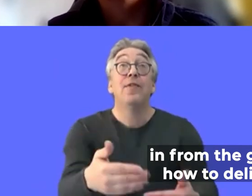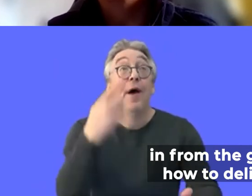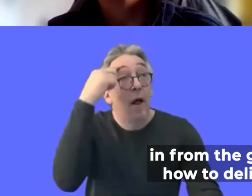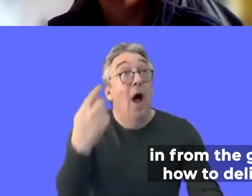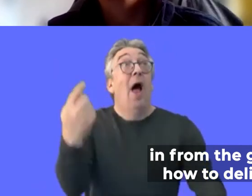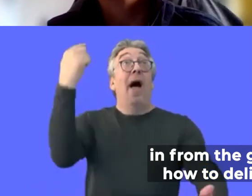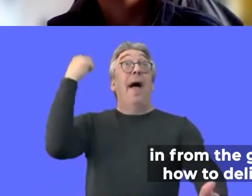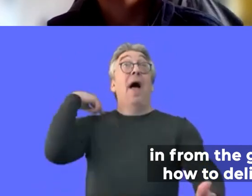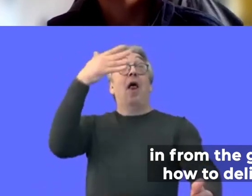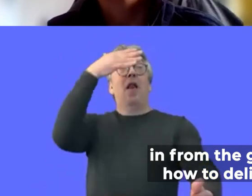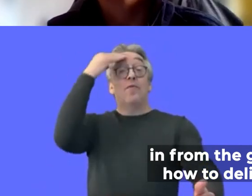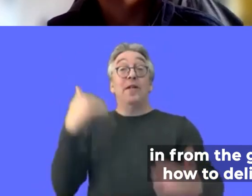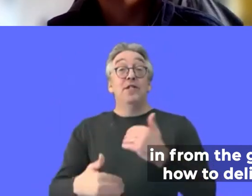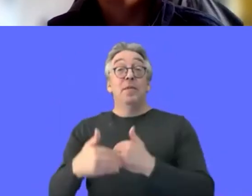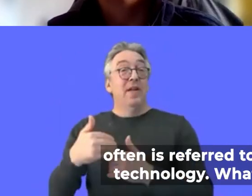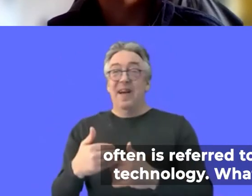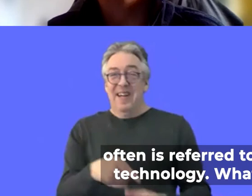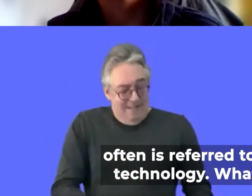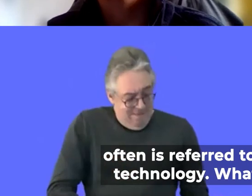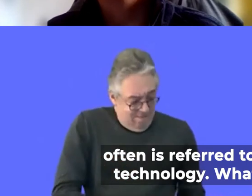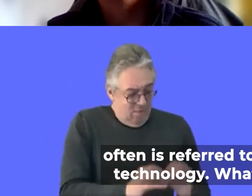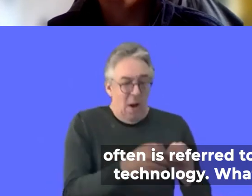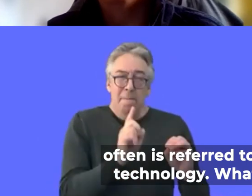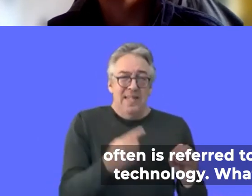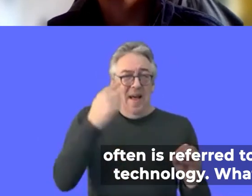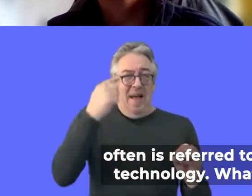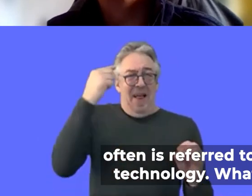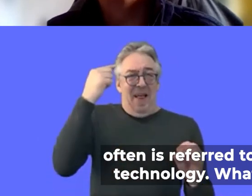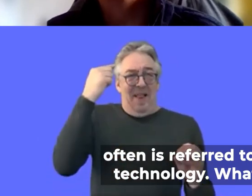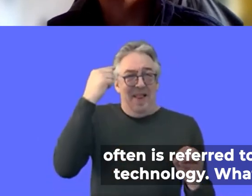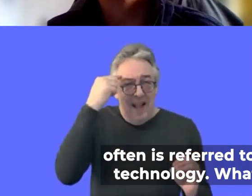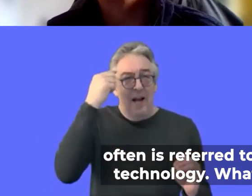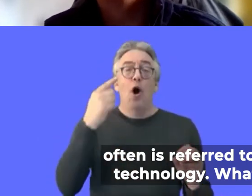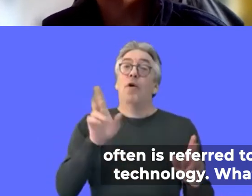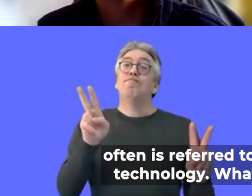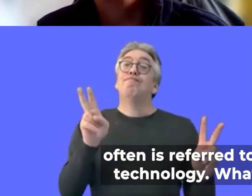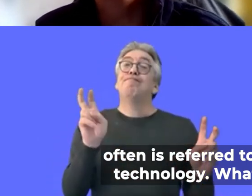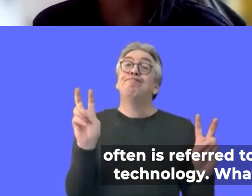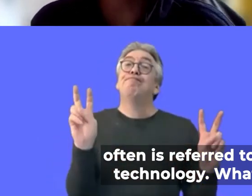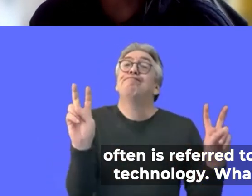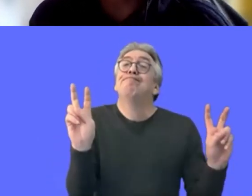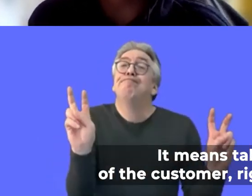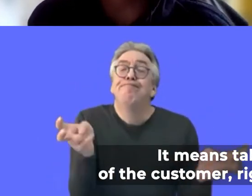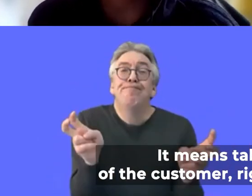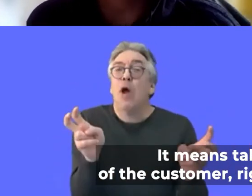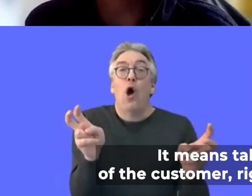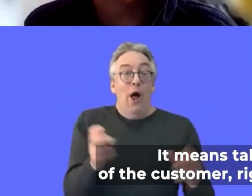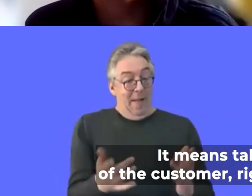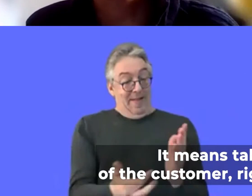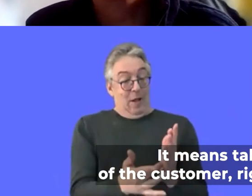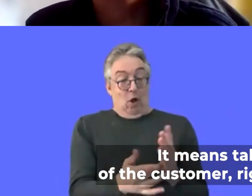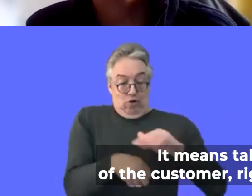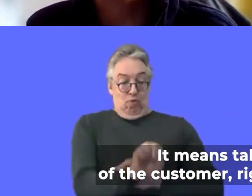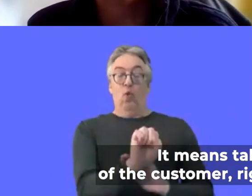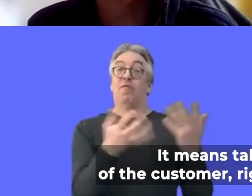to deliver on what often is referred to as born accessible technology. And what does that mean? It means